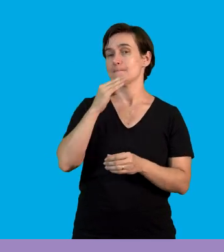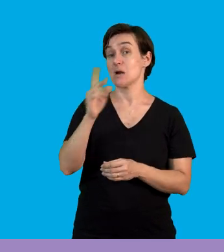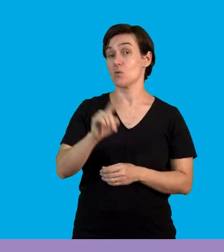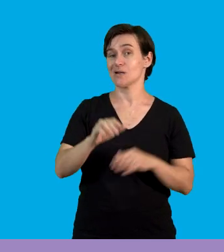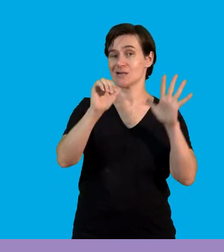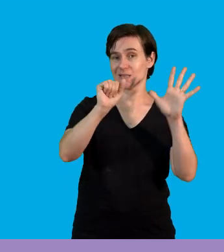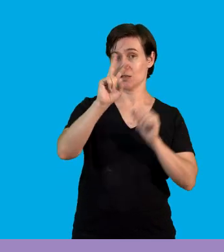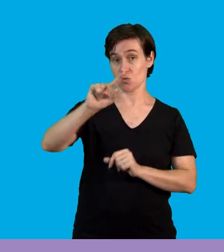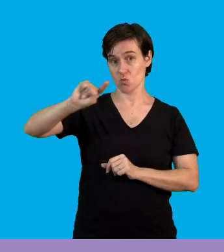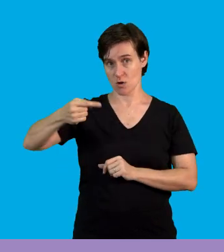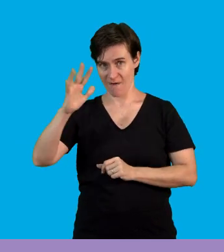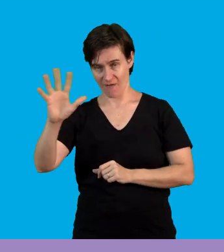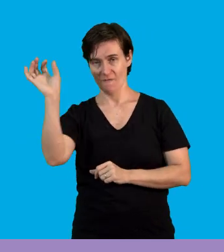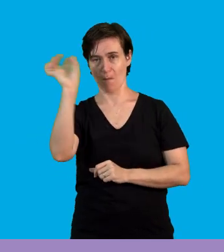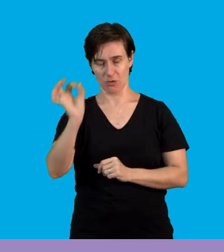becomes